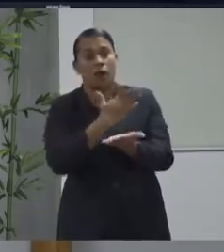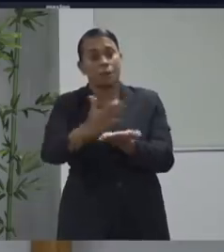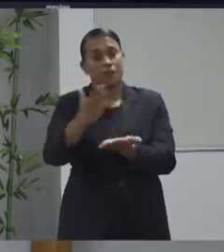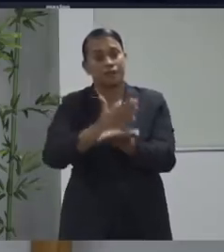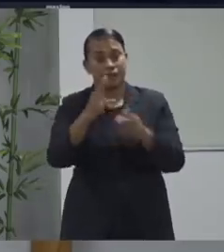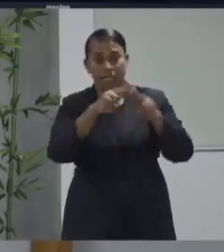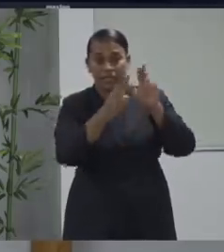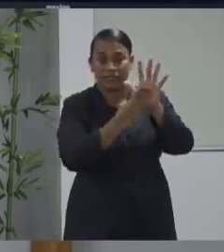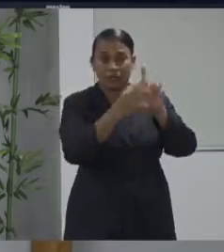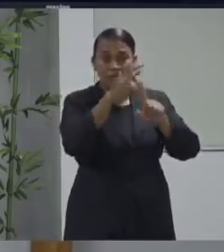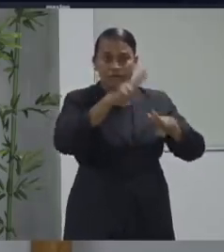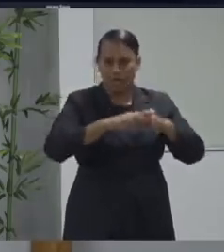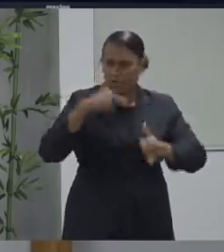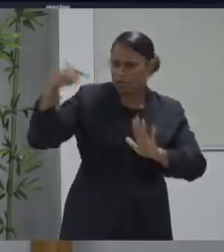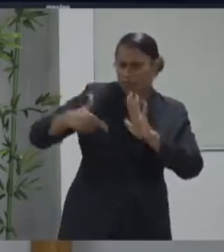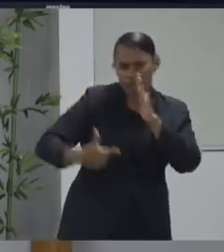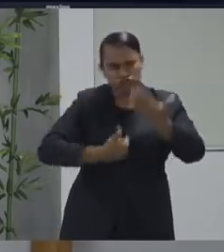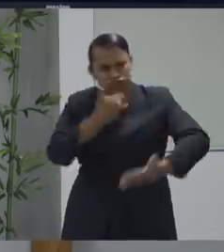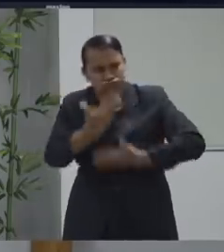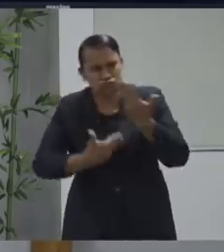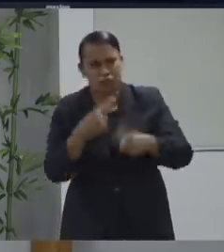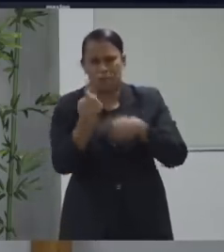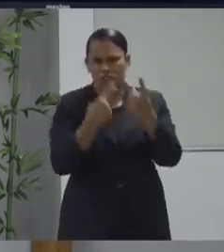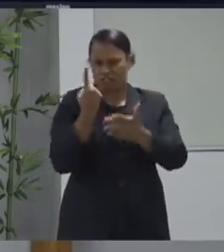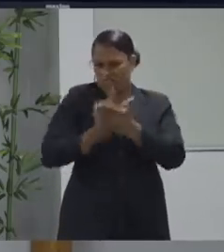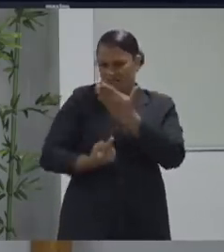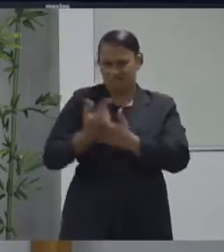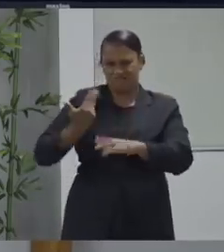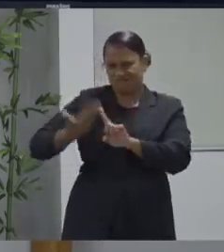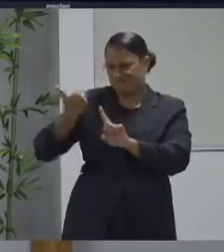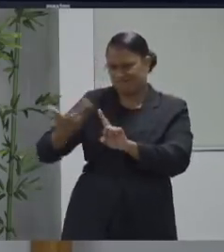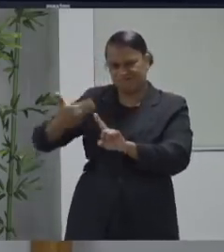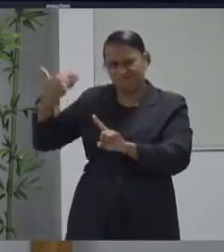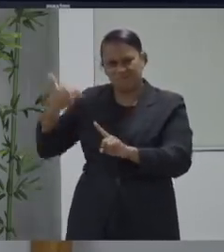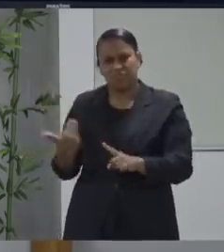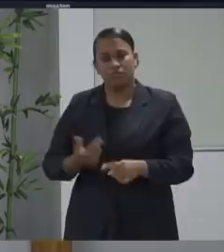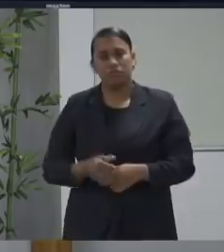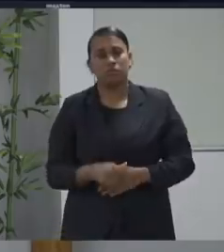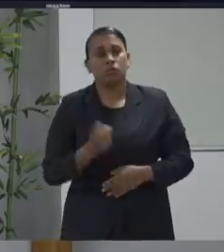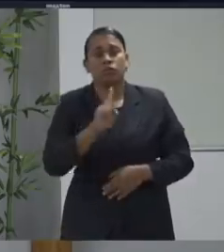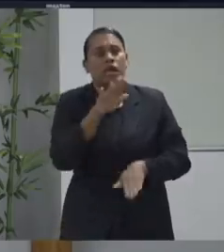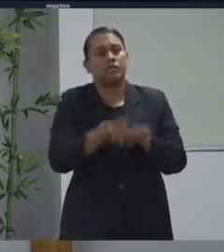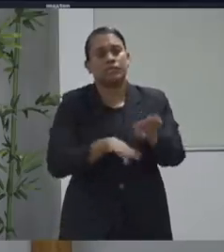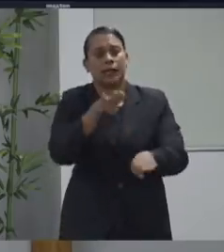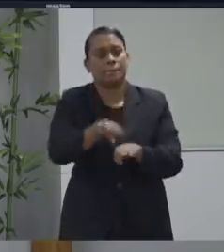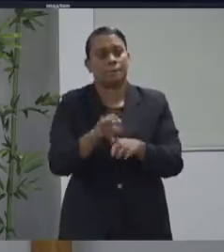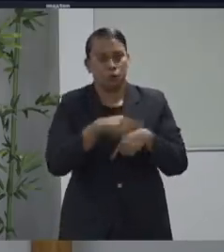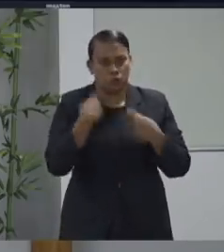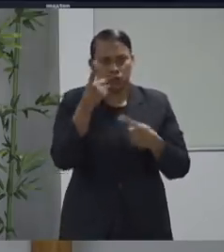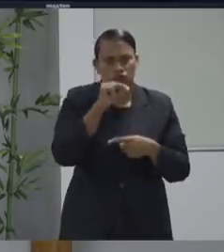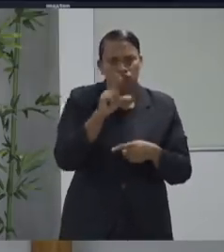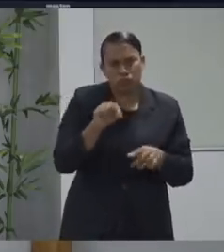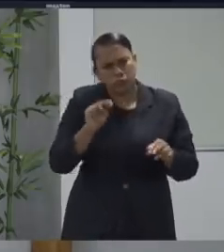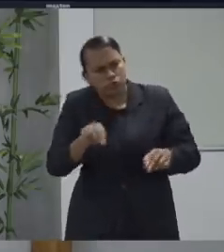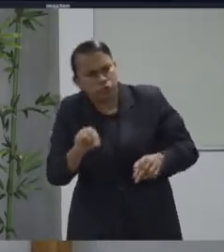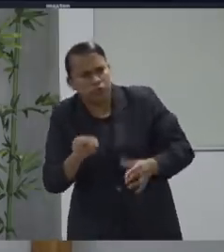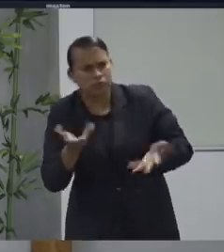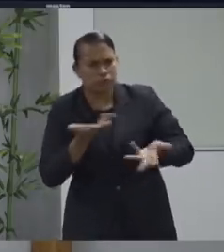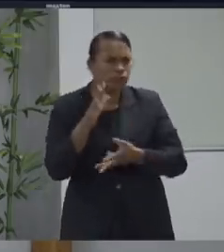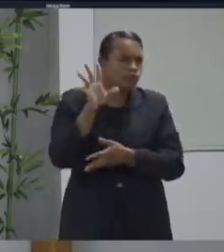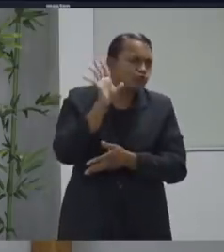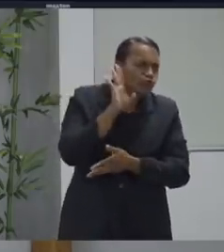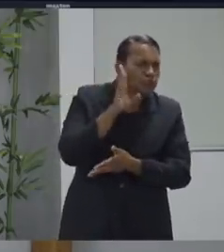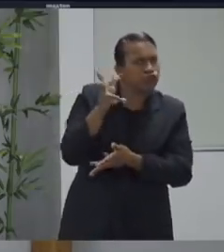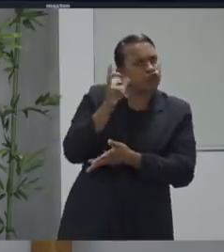detail about some of these cases, the steps Fijians need to take to contain the spread of COVID-19, how those